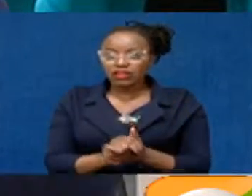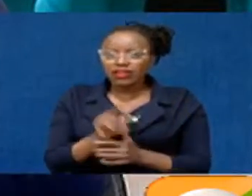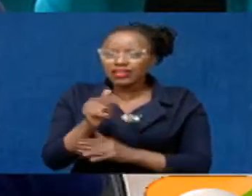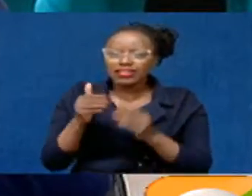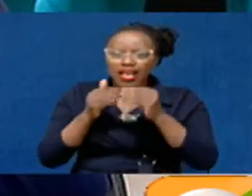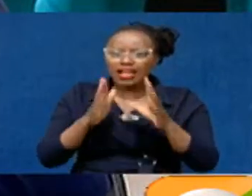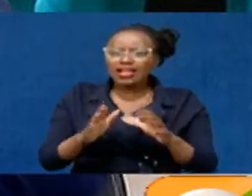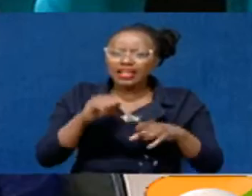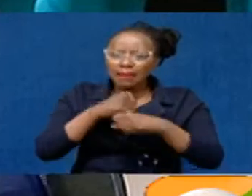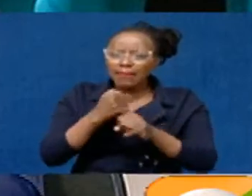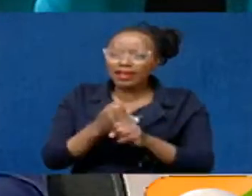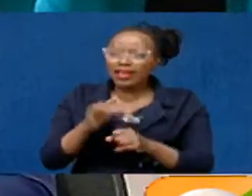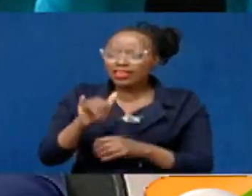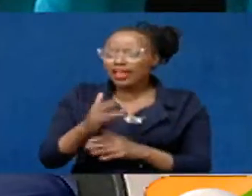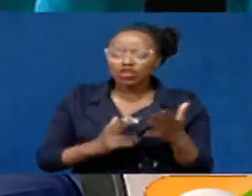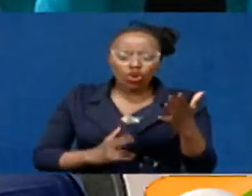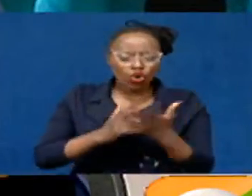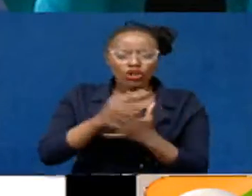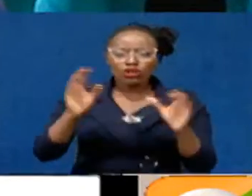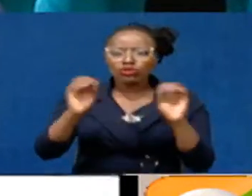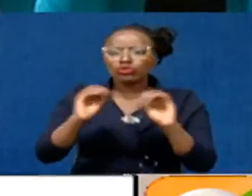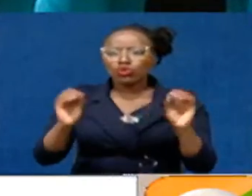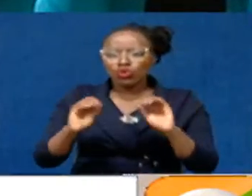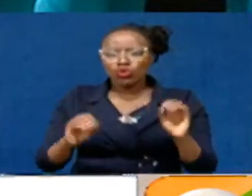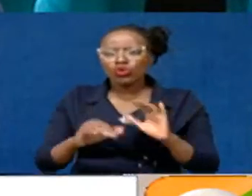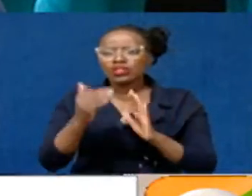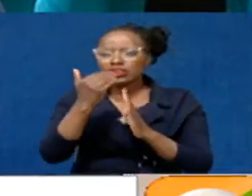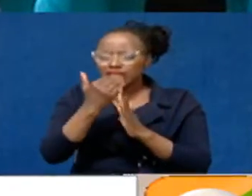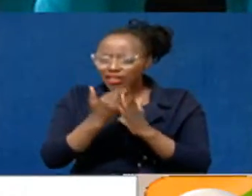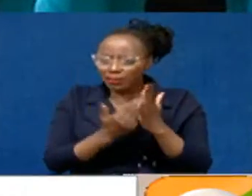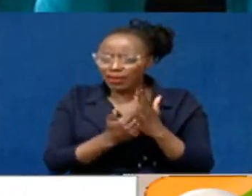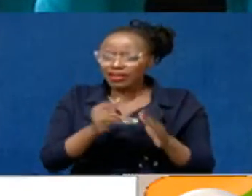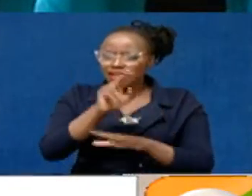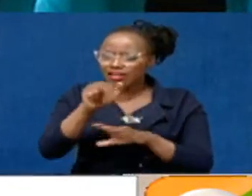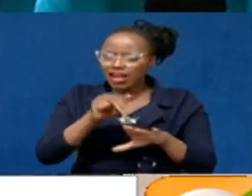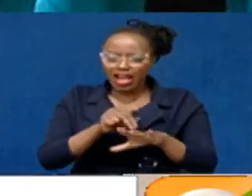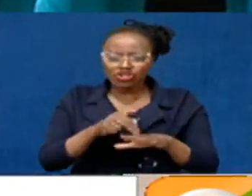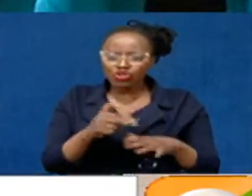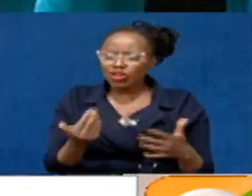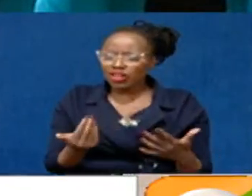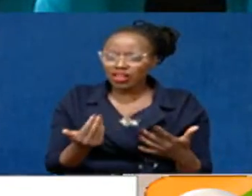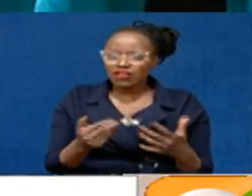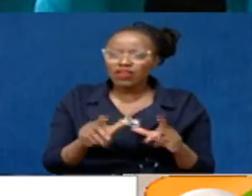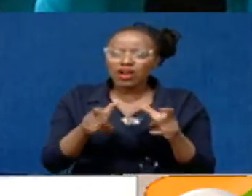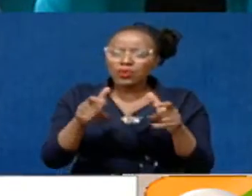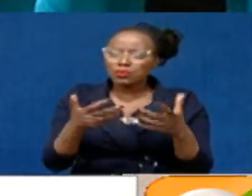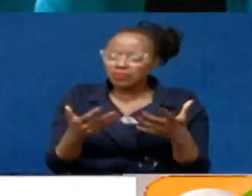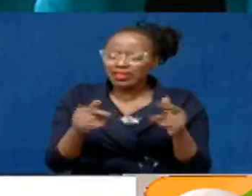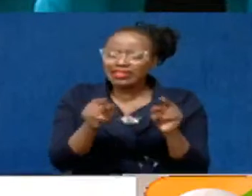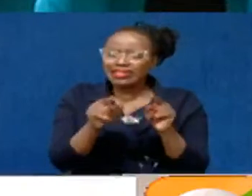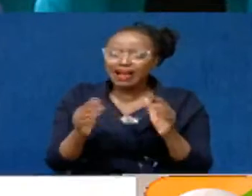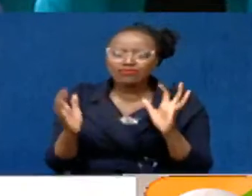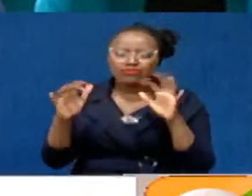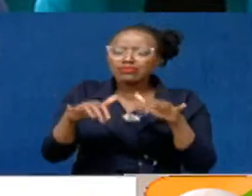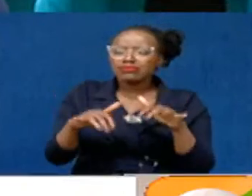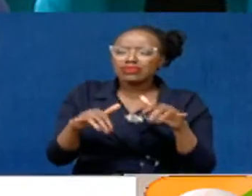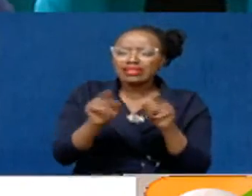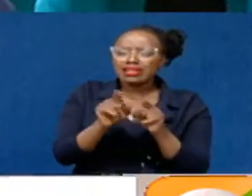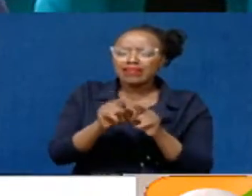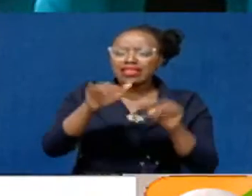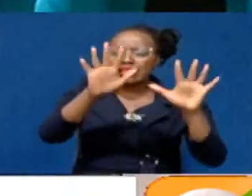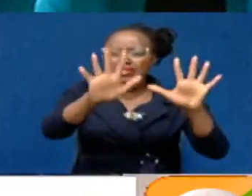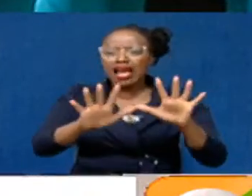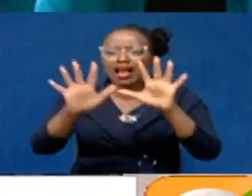does a leader make such a dishonest statement in a national press conference like that and say it's